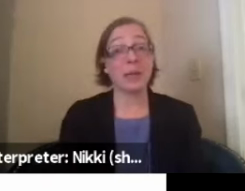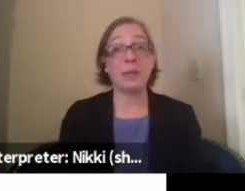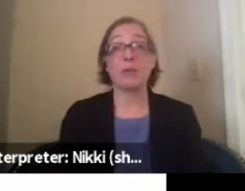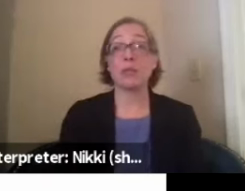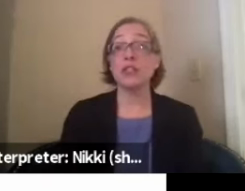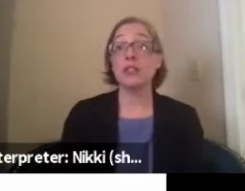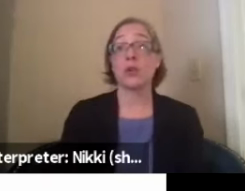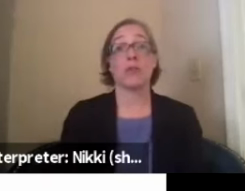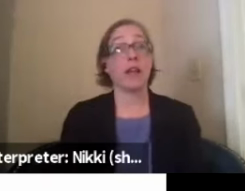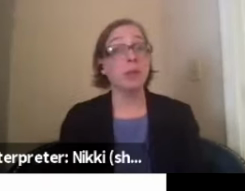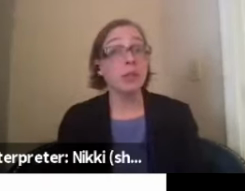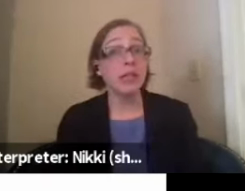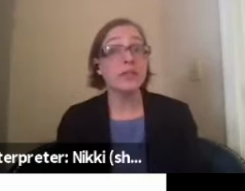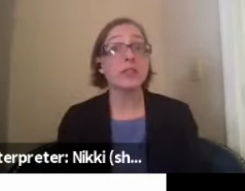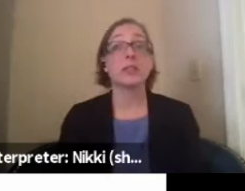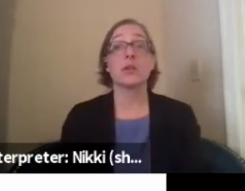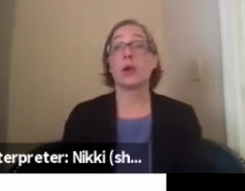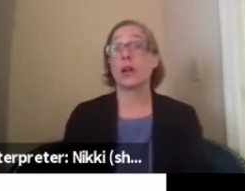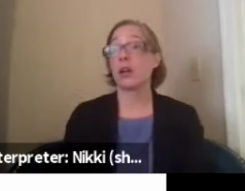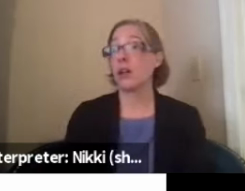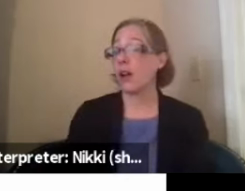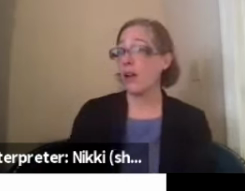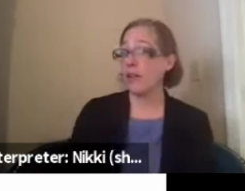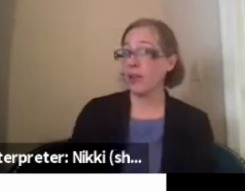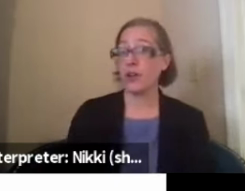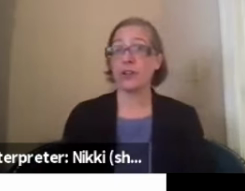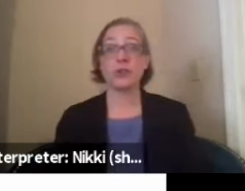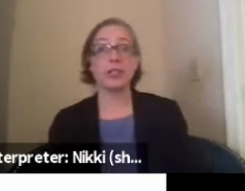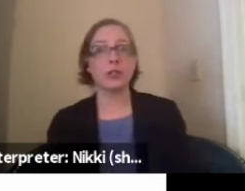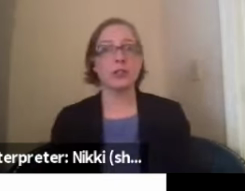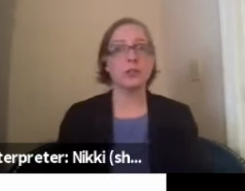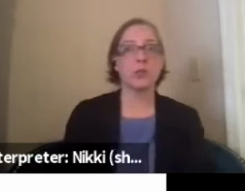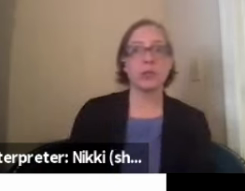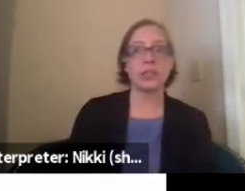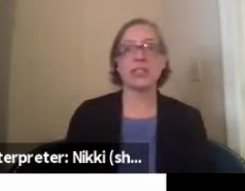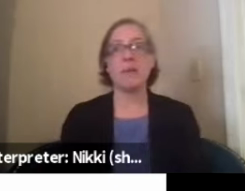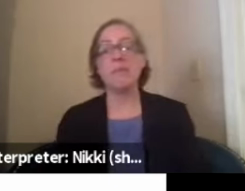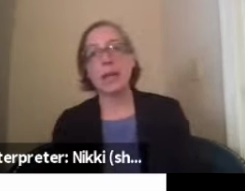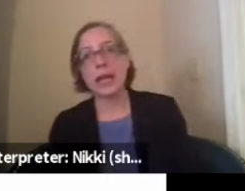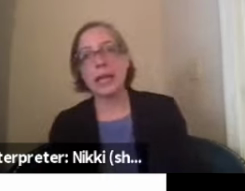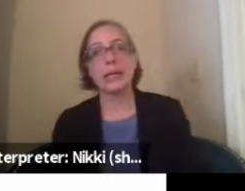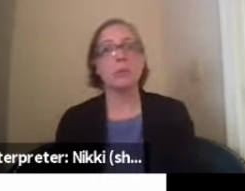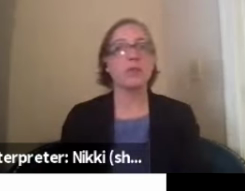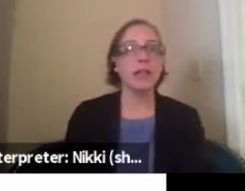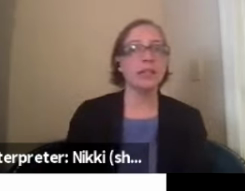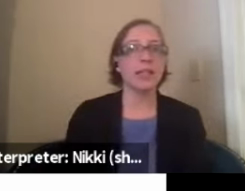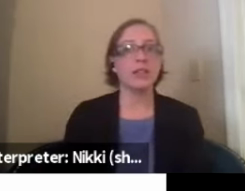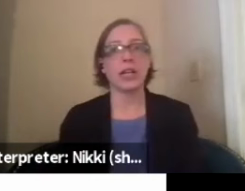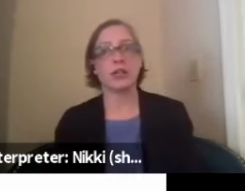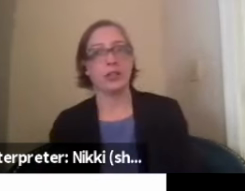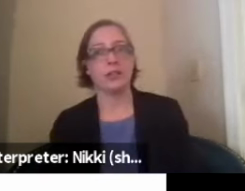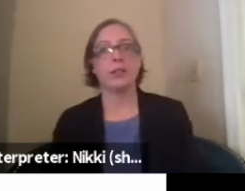Again, there may be religious or family beliefs or other traditions or beliefs that may